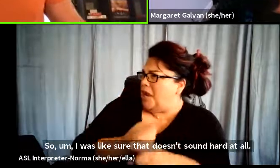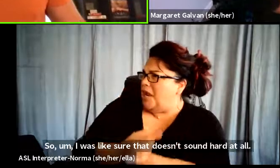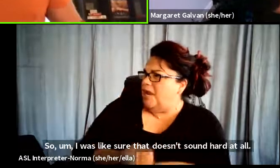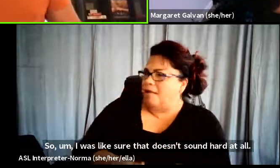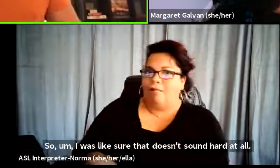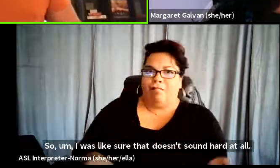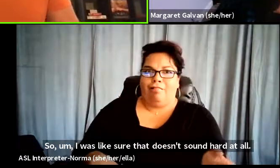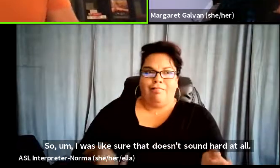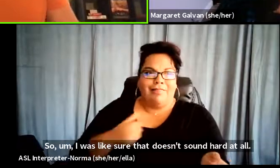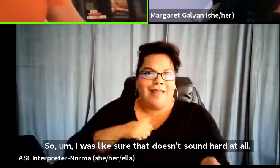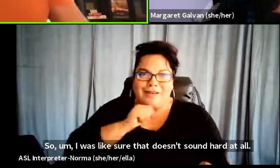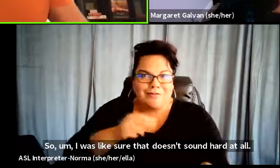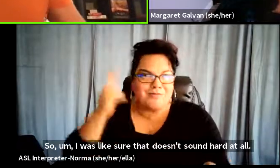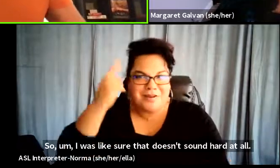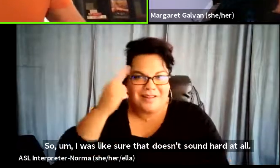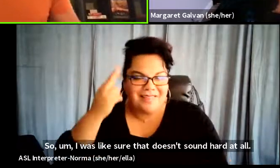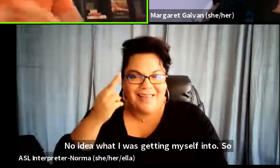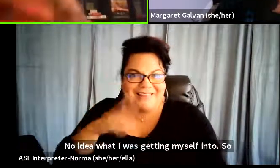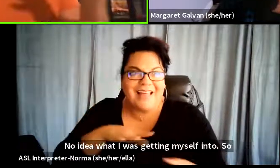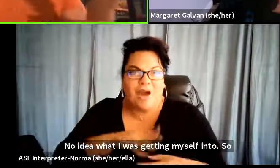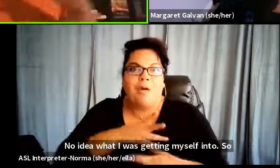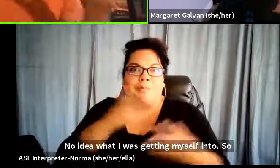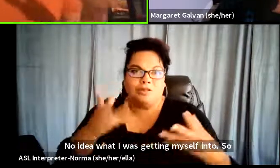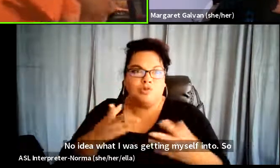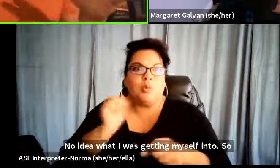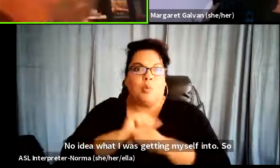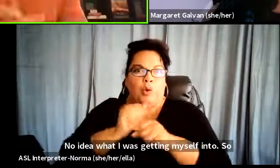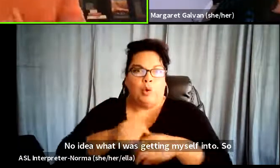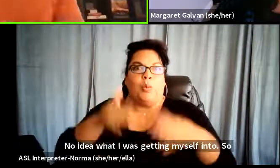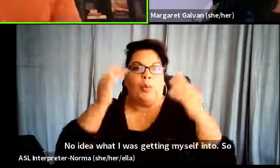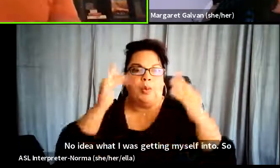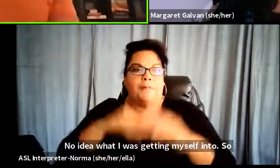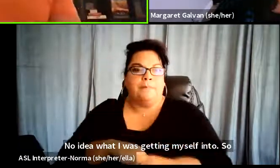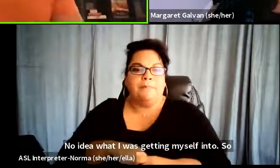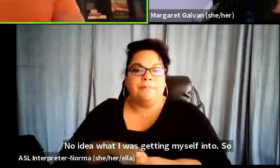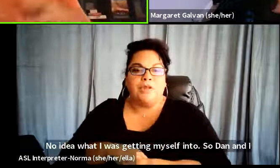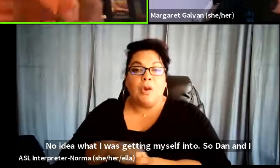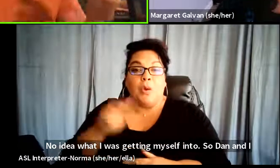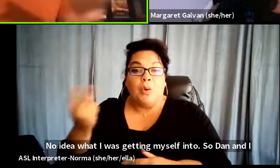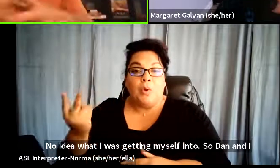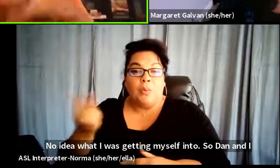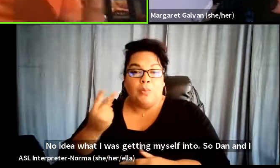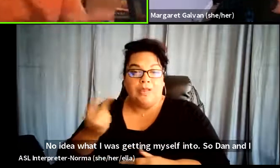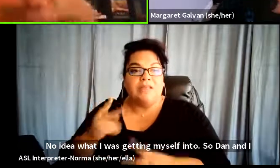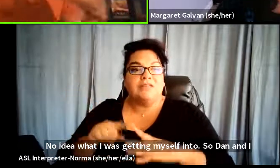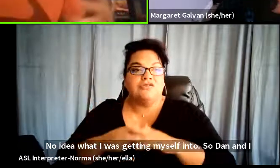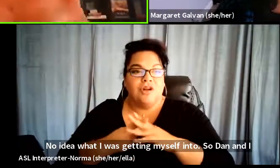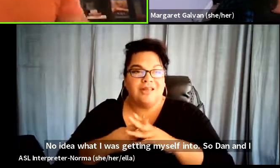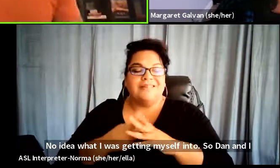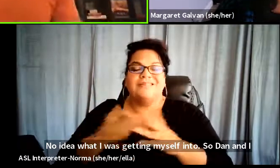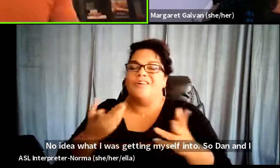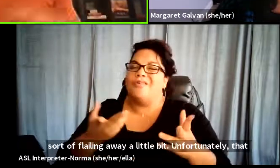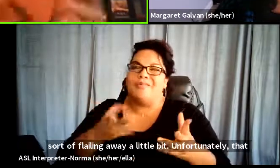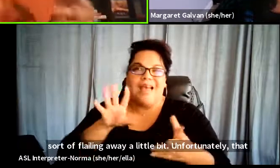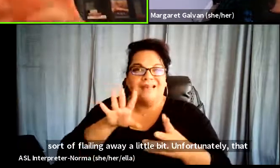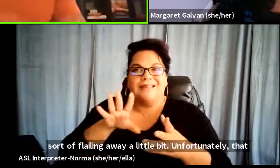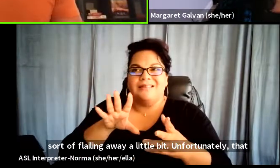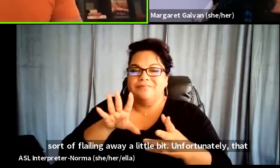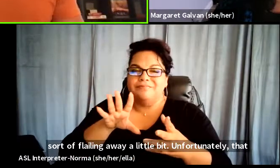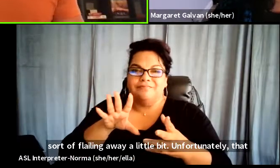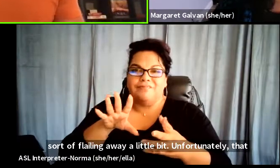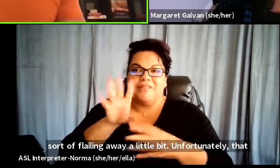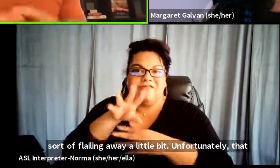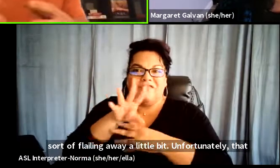idea what I was getting myself into. Uh, so Dan and I sort of flailed away at a little bit. Um, unfortunately that, that footage just wasn't usable,